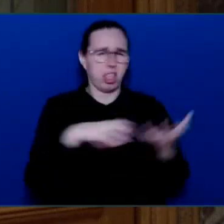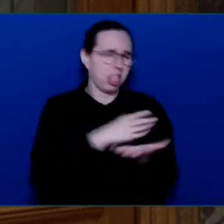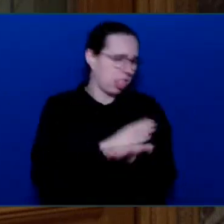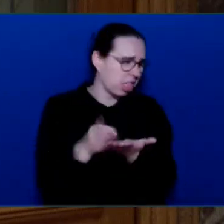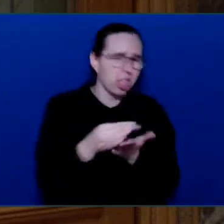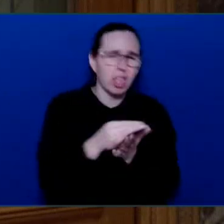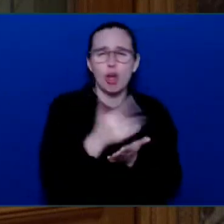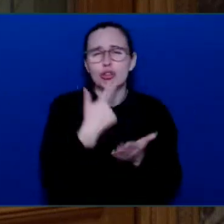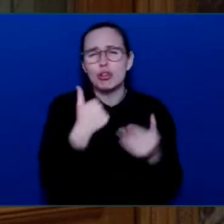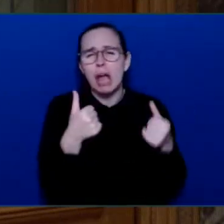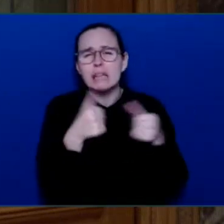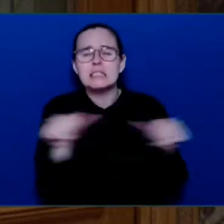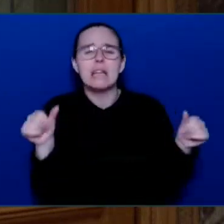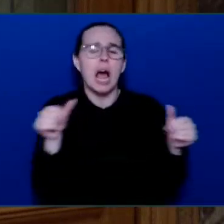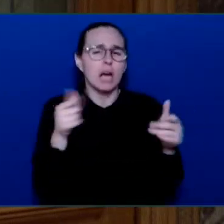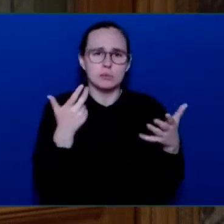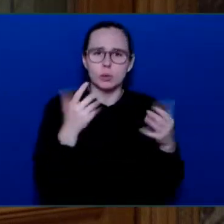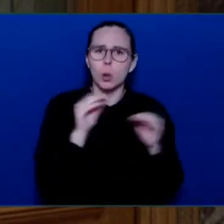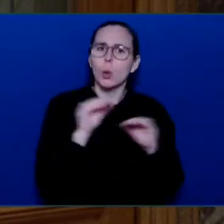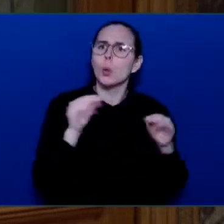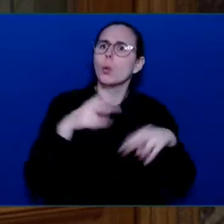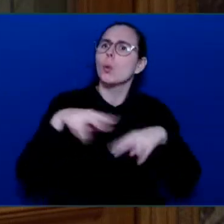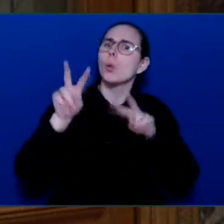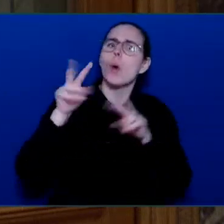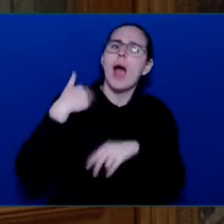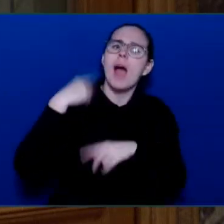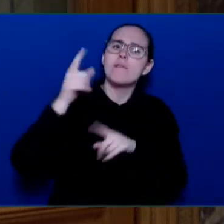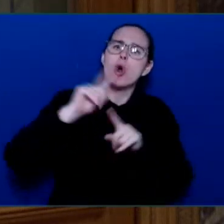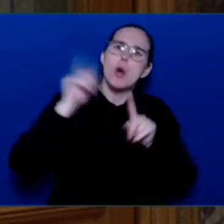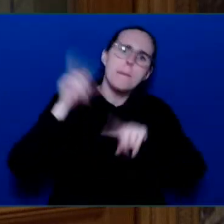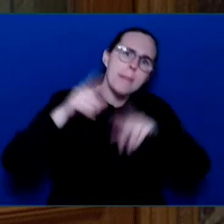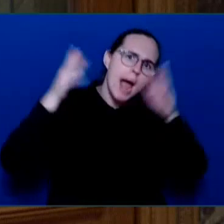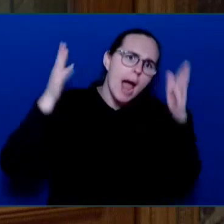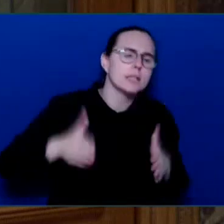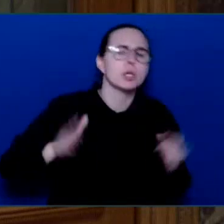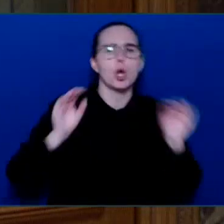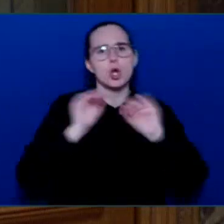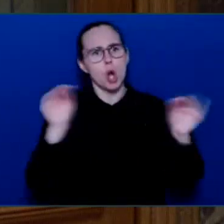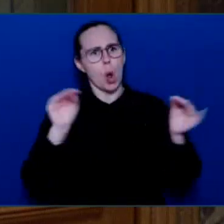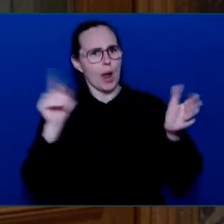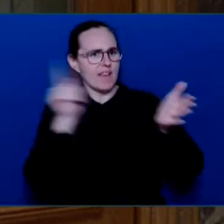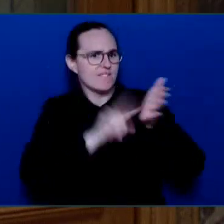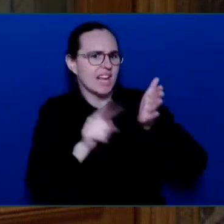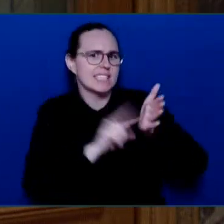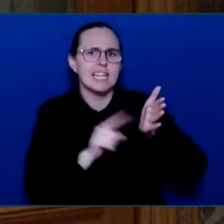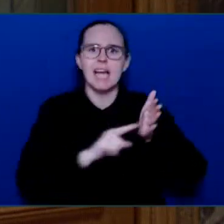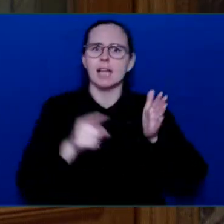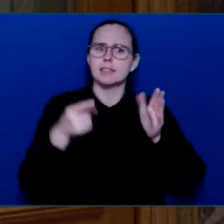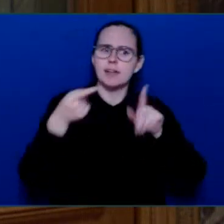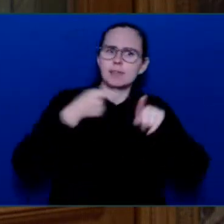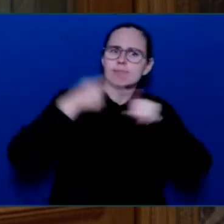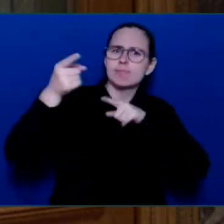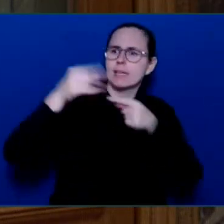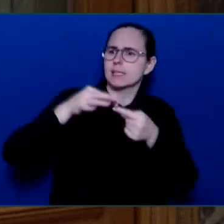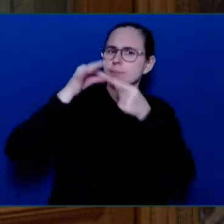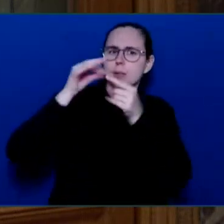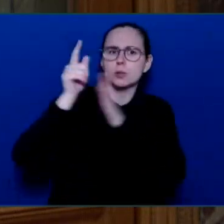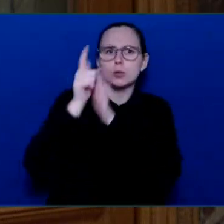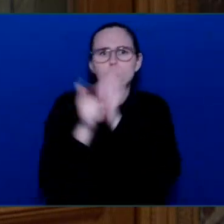special prosecutors. They just want Indigenous people to join them in their ceremonial